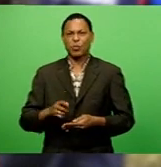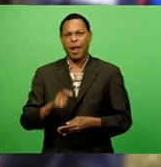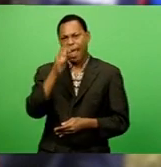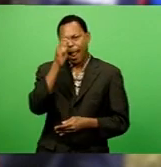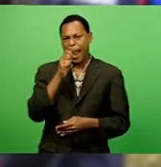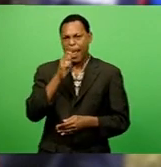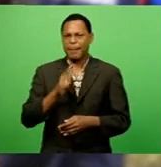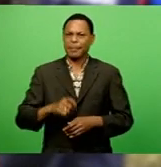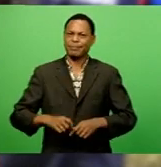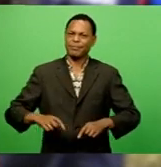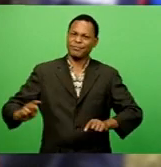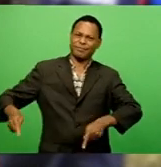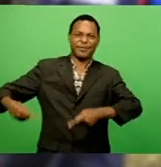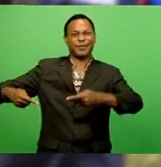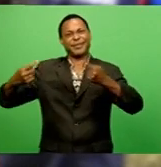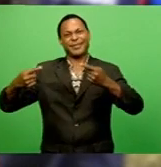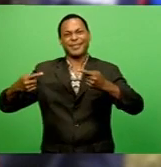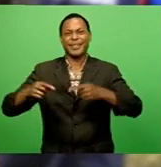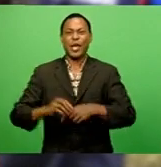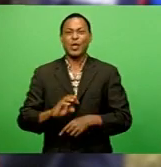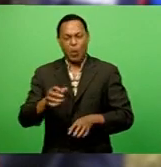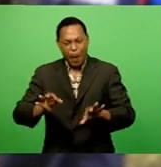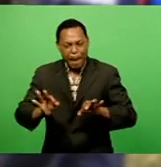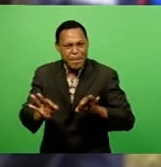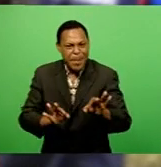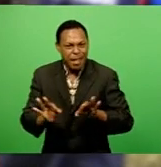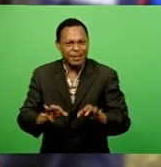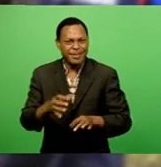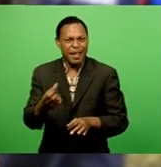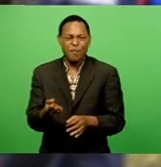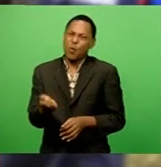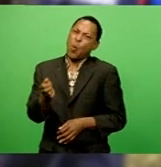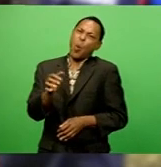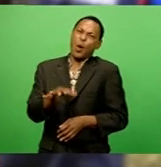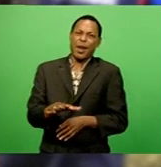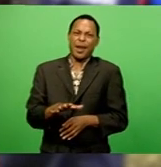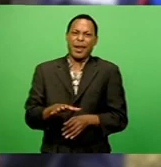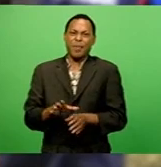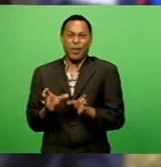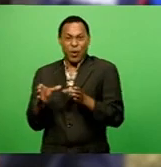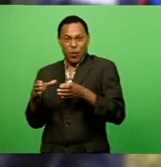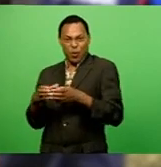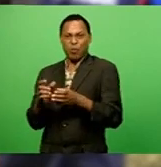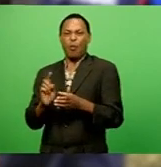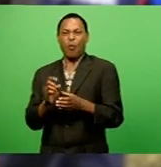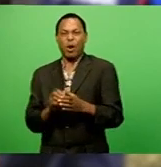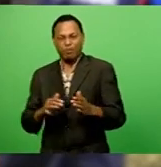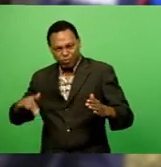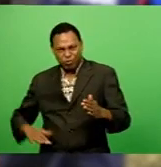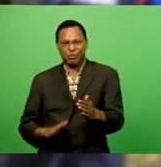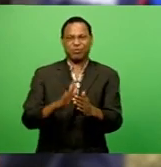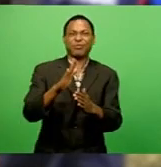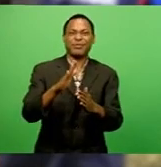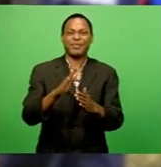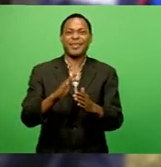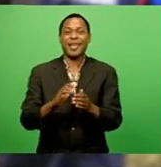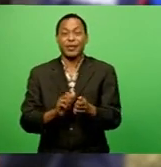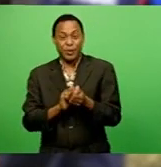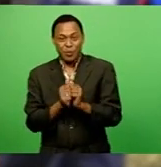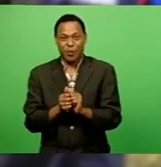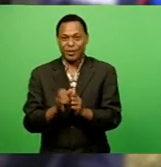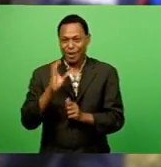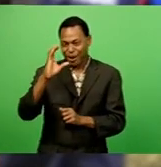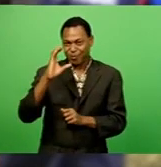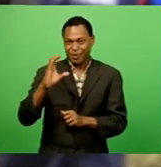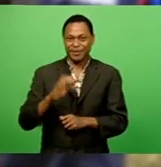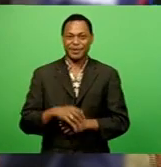season. The event is part of an overall plan mapped out by the Federation to help bolster the growth of the sport in the country. Tale Materikula